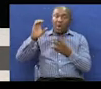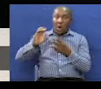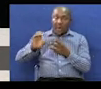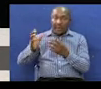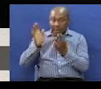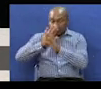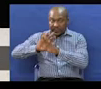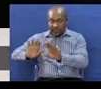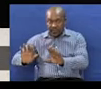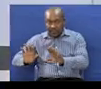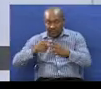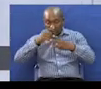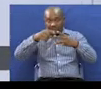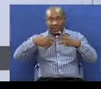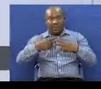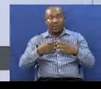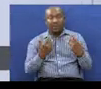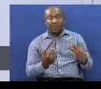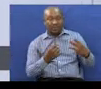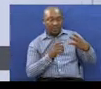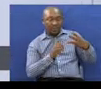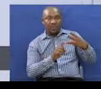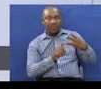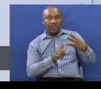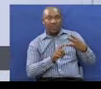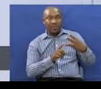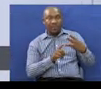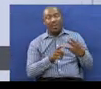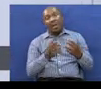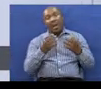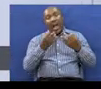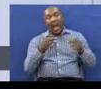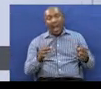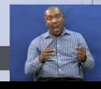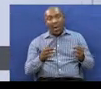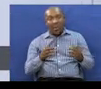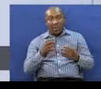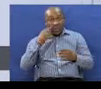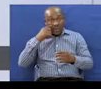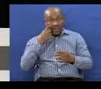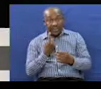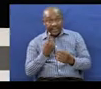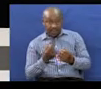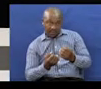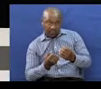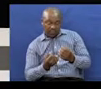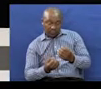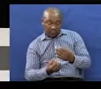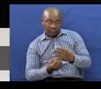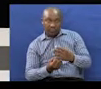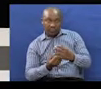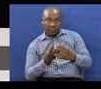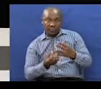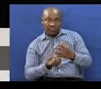this gas collected oxygen. So we are going to see how do we test the gas. Now we have collected the gas in the laboratory. How can we